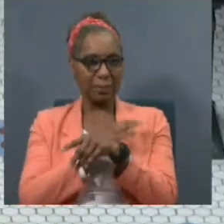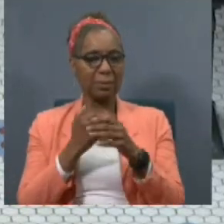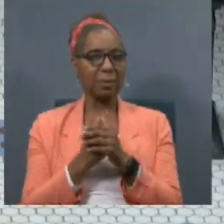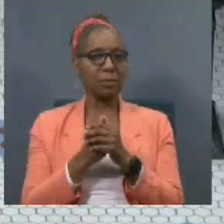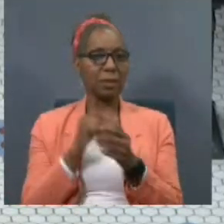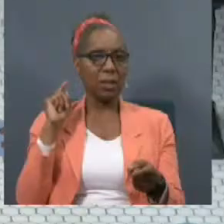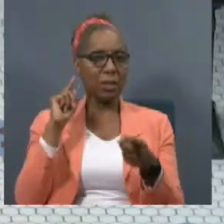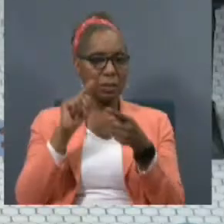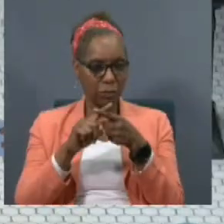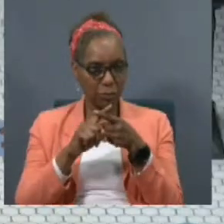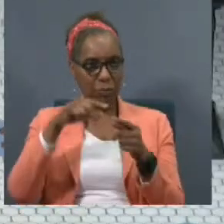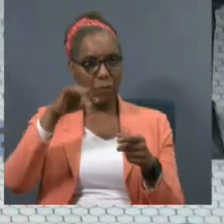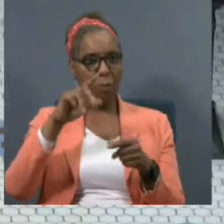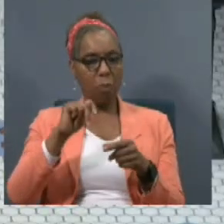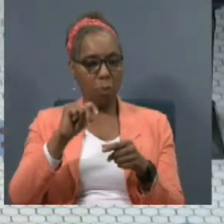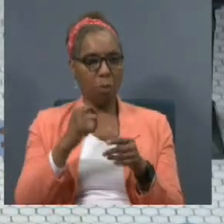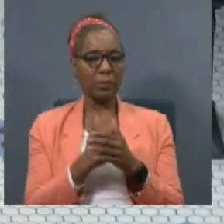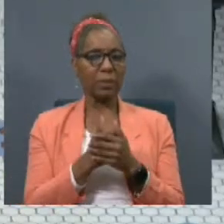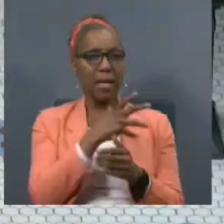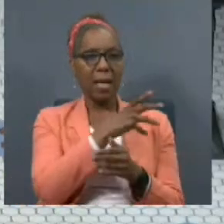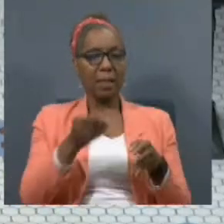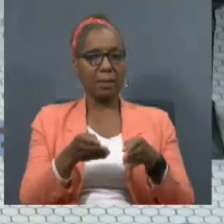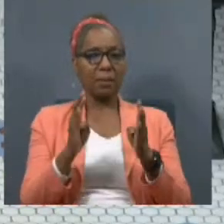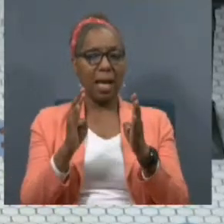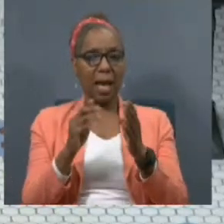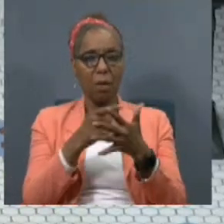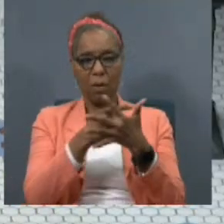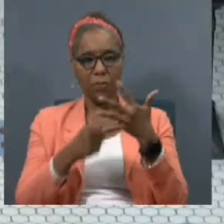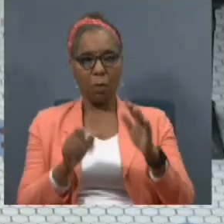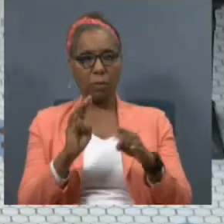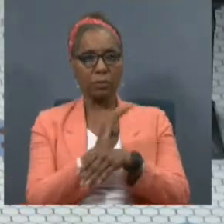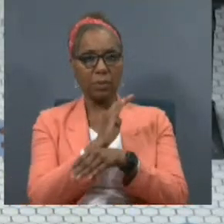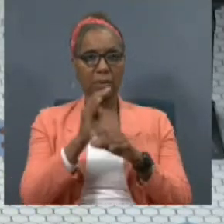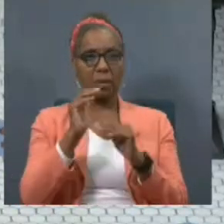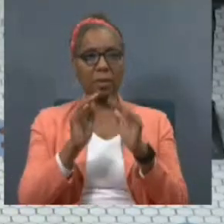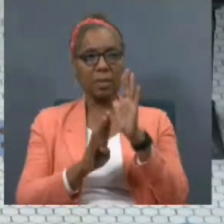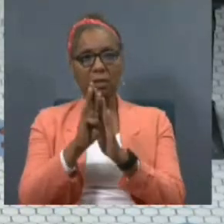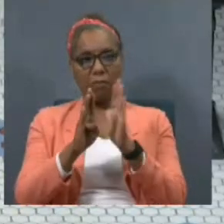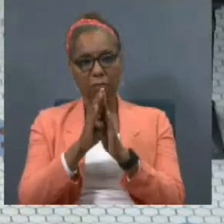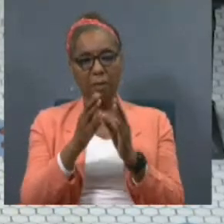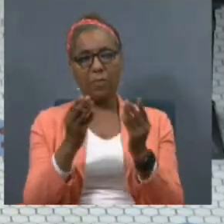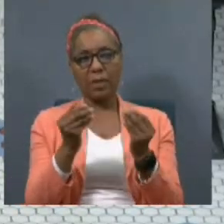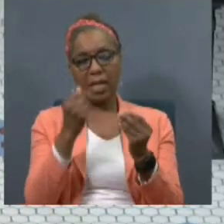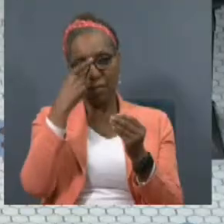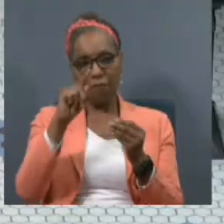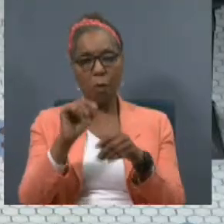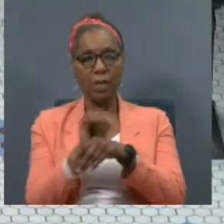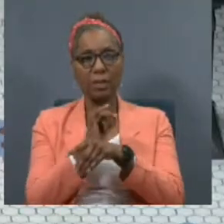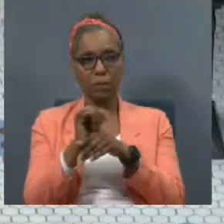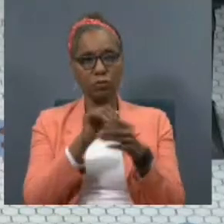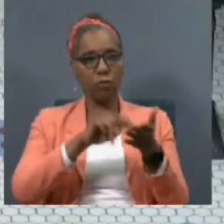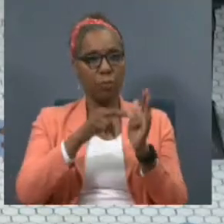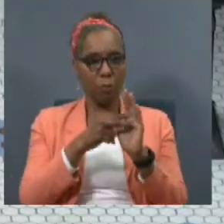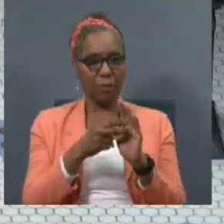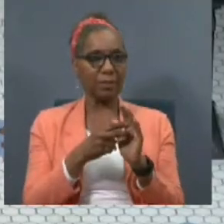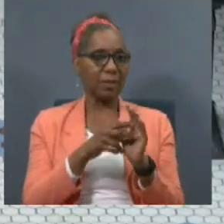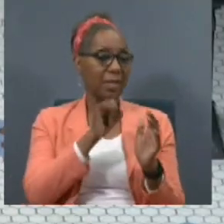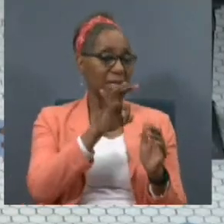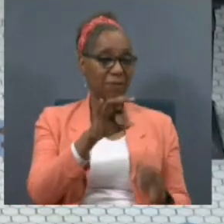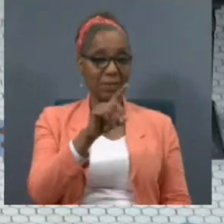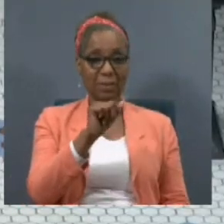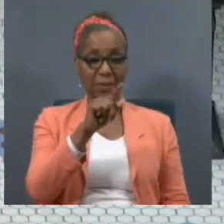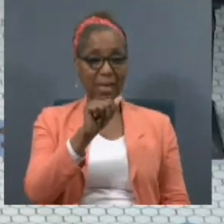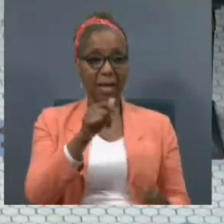to the port, and allow those businesses to develop the land for industrial purposes, whether that is a data